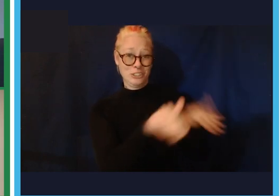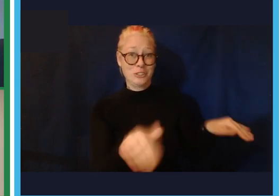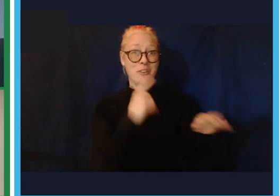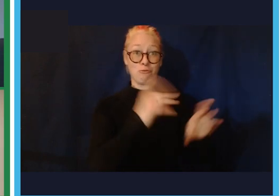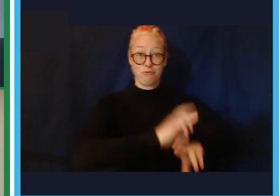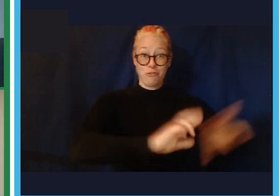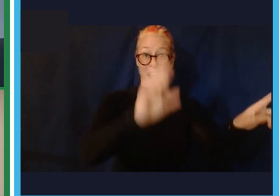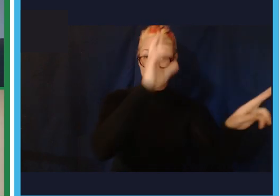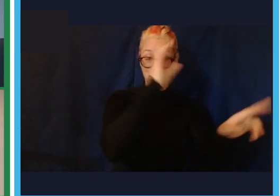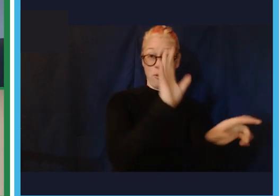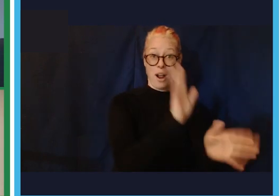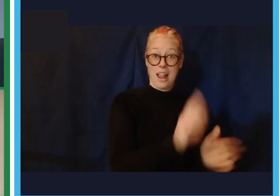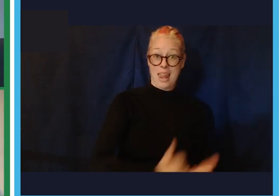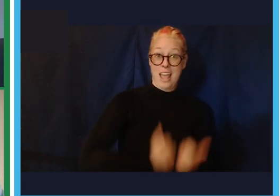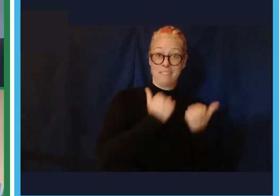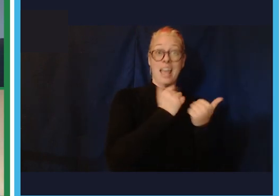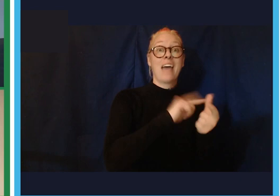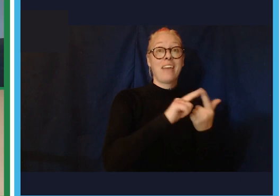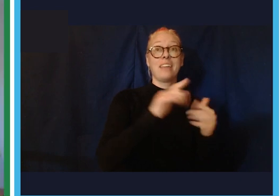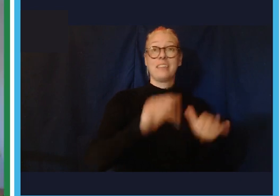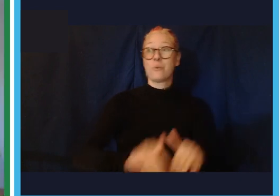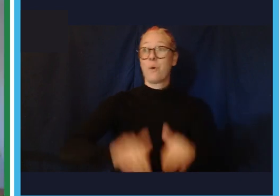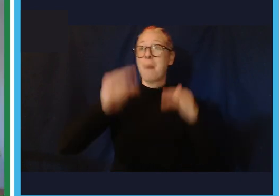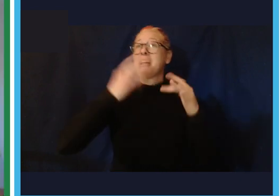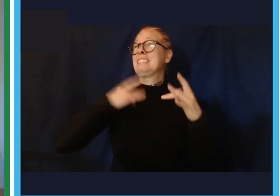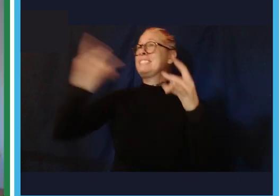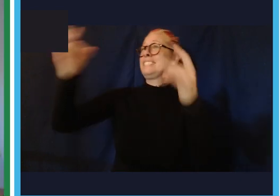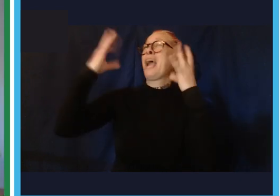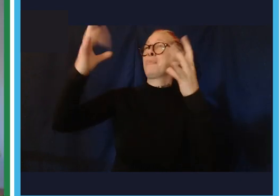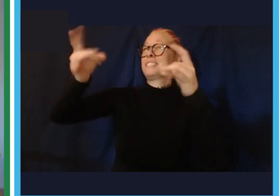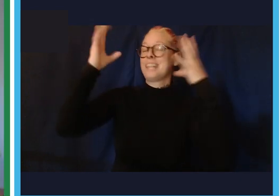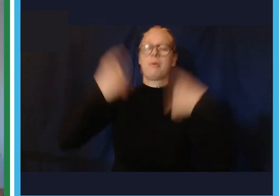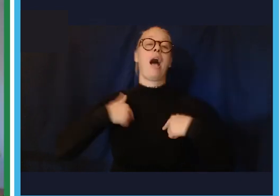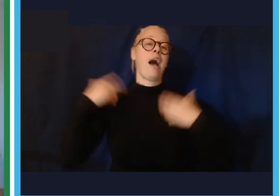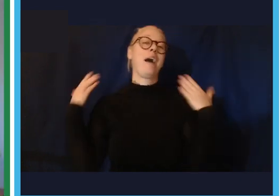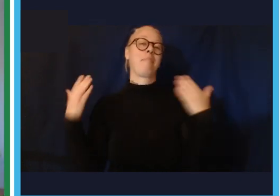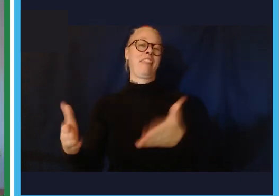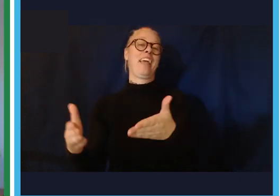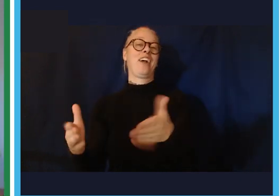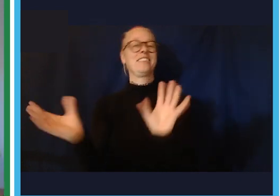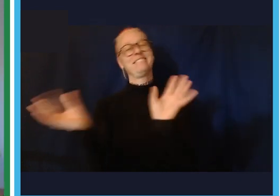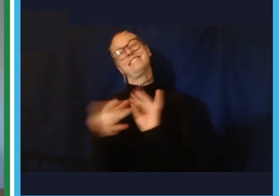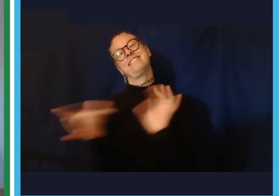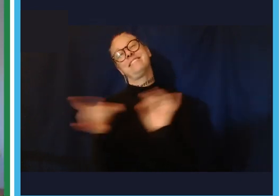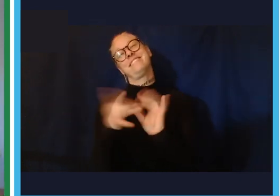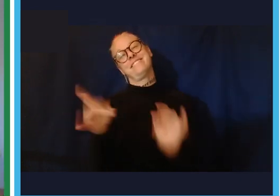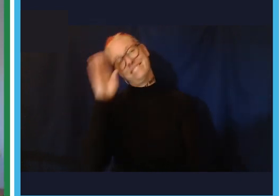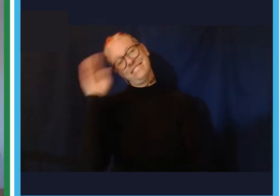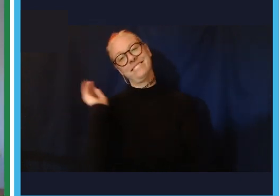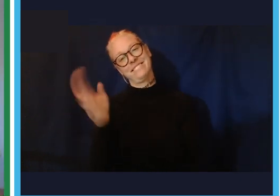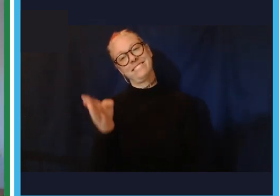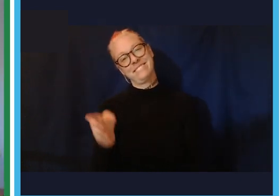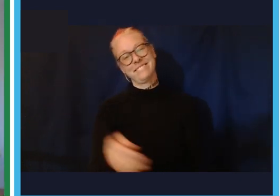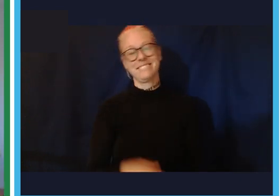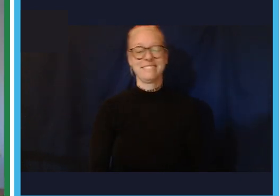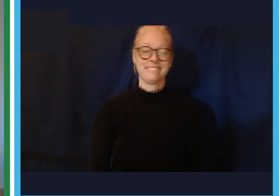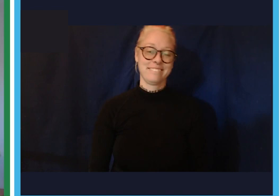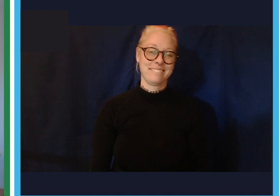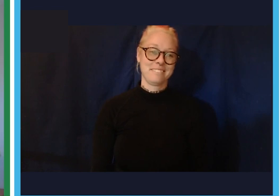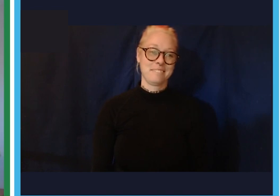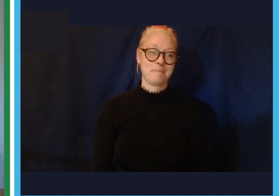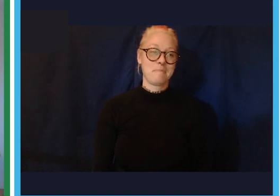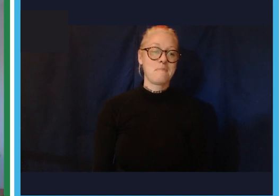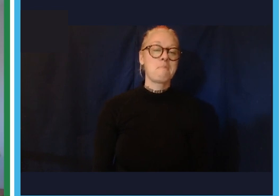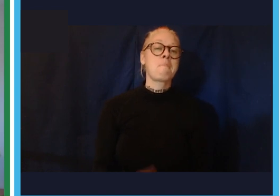So this question is for you, Kulbinder. You made a business out of representing writers and helping to share their stories. Are there